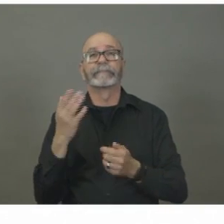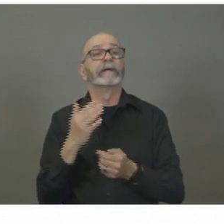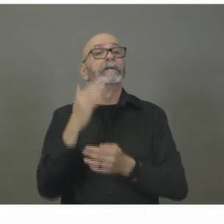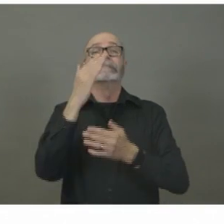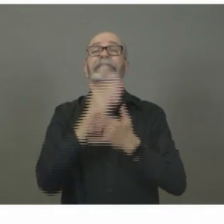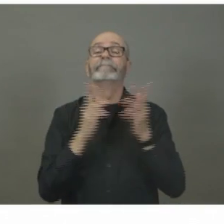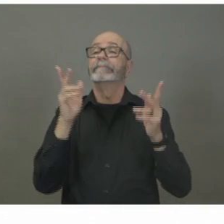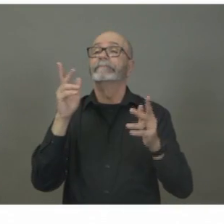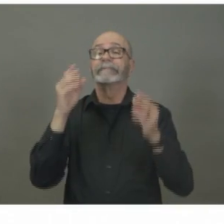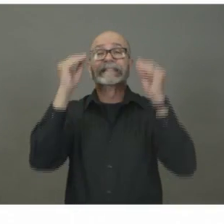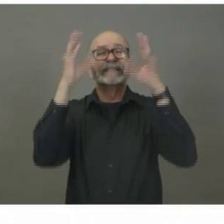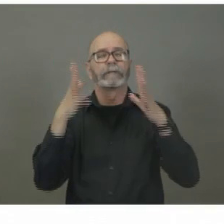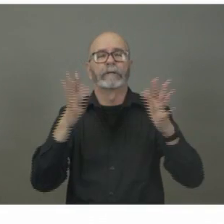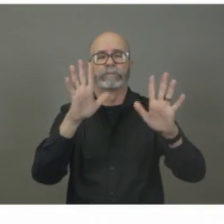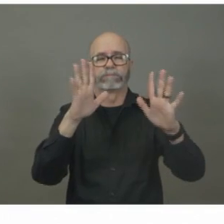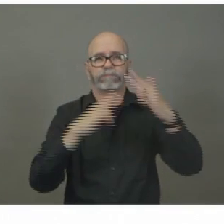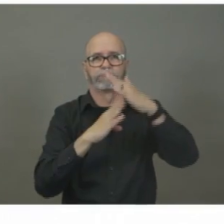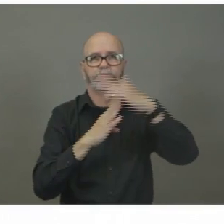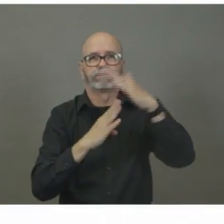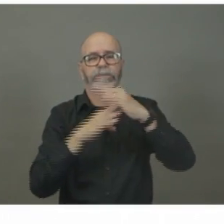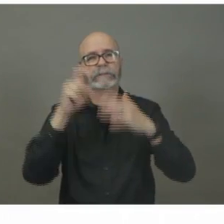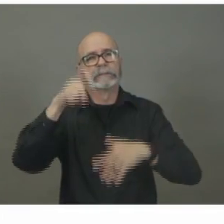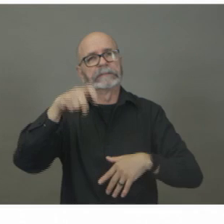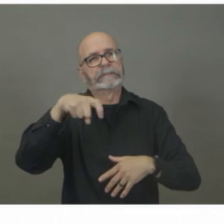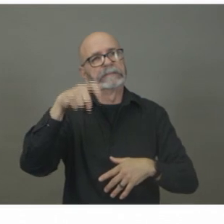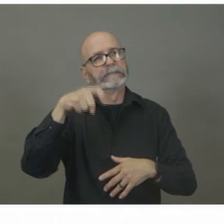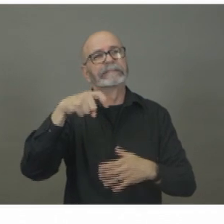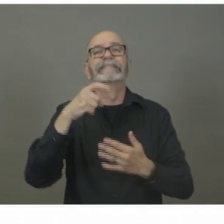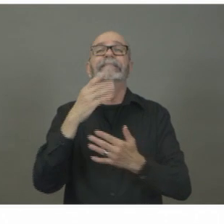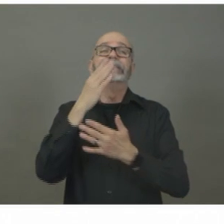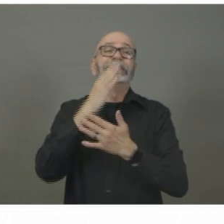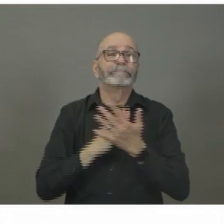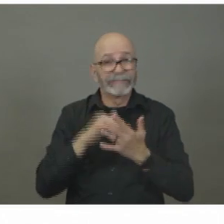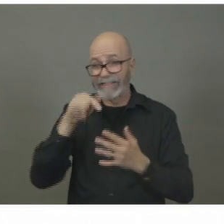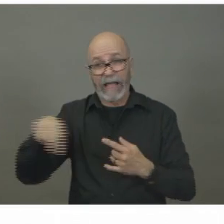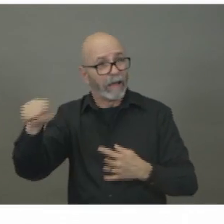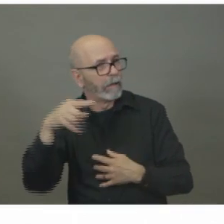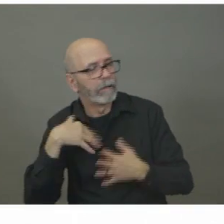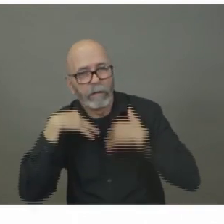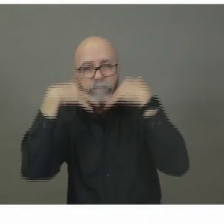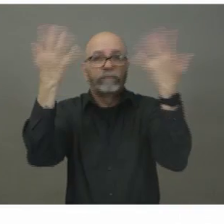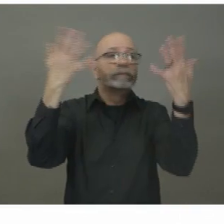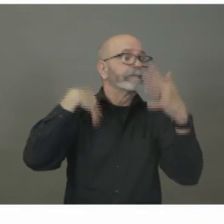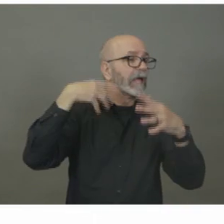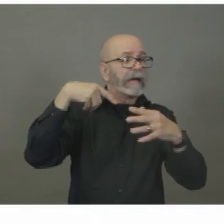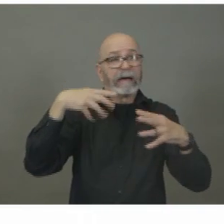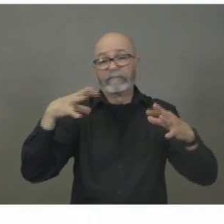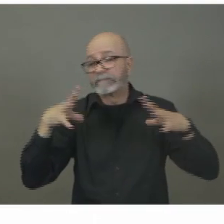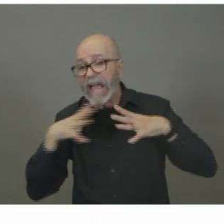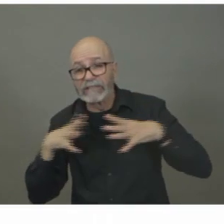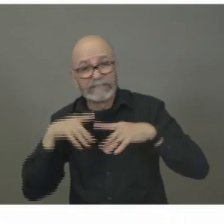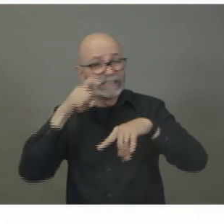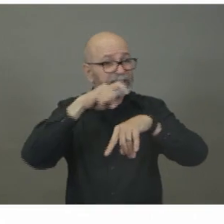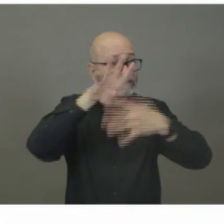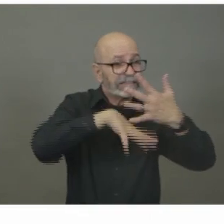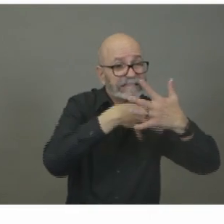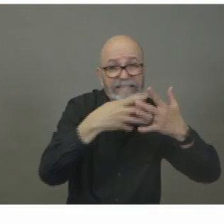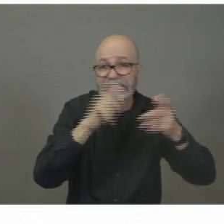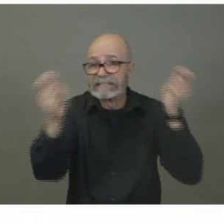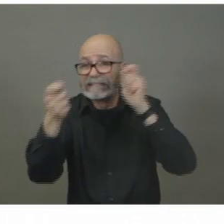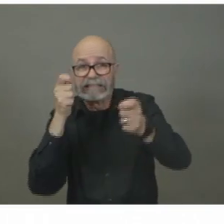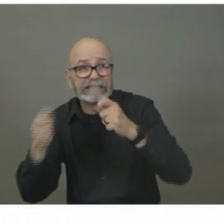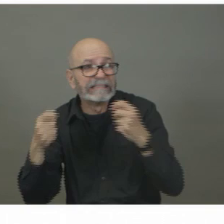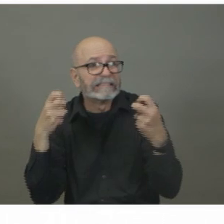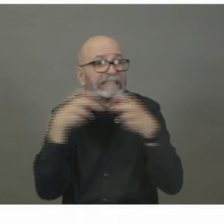can take our vacation at different times, this is one of the few times they can know for certain that they'll be off. We know some of them will be out of the province and when they come home, they'll have to, to, uh,